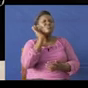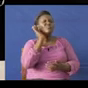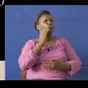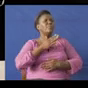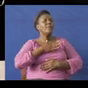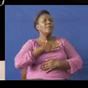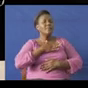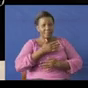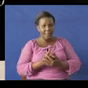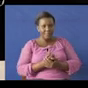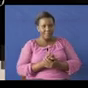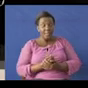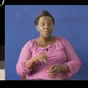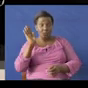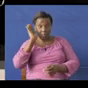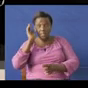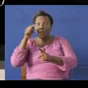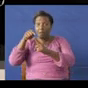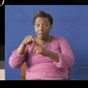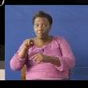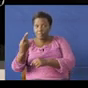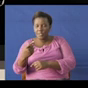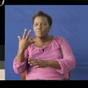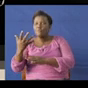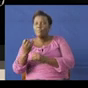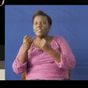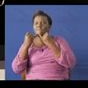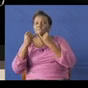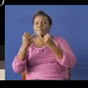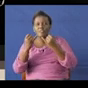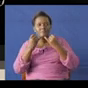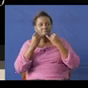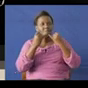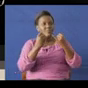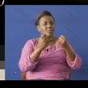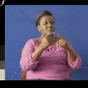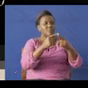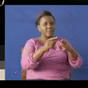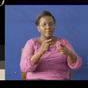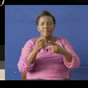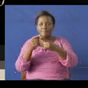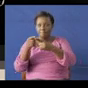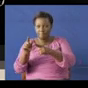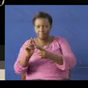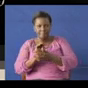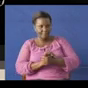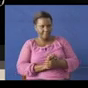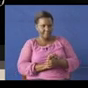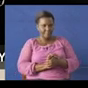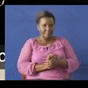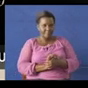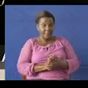we listen? We listen in order to extract some sort of information from the person who is